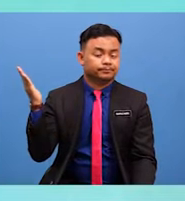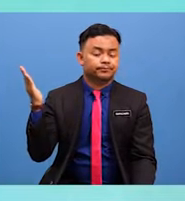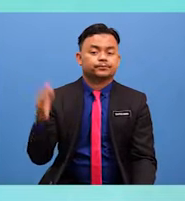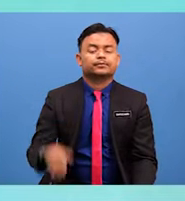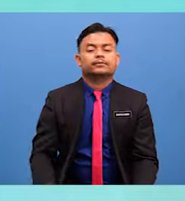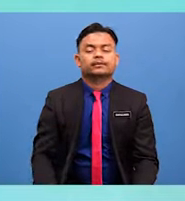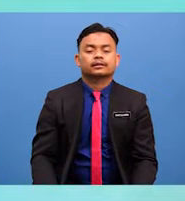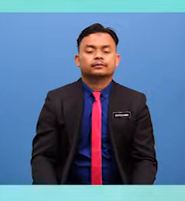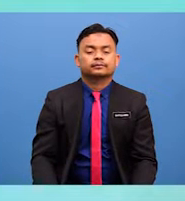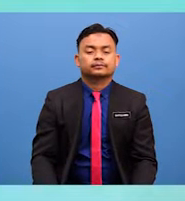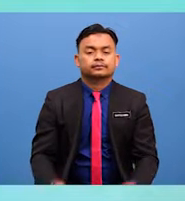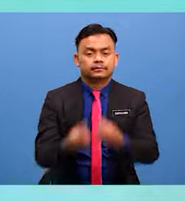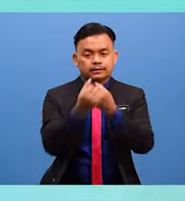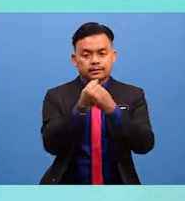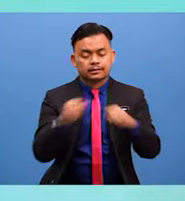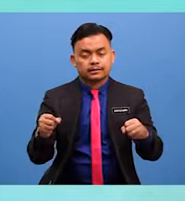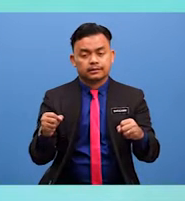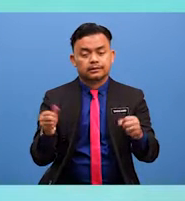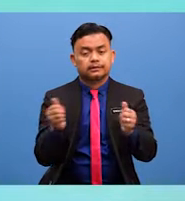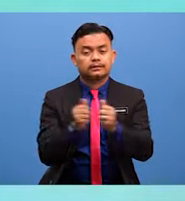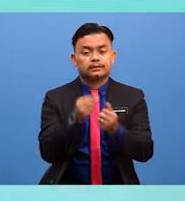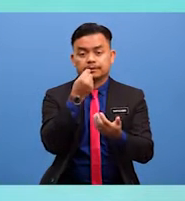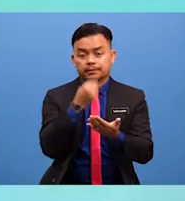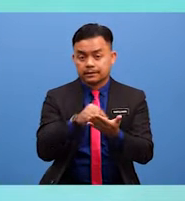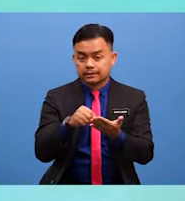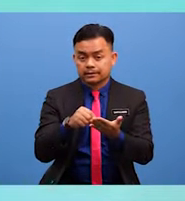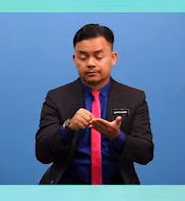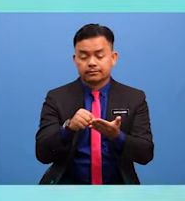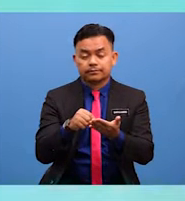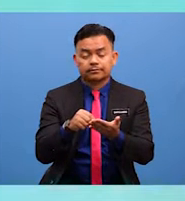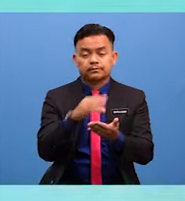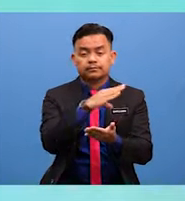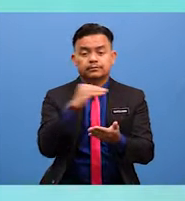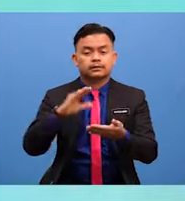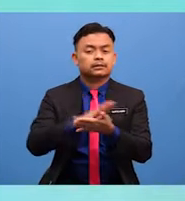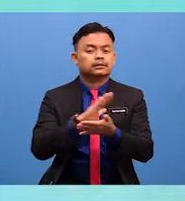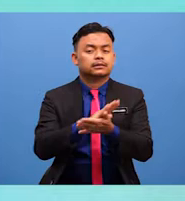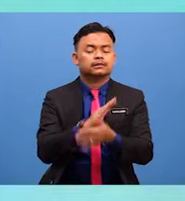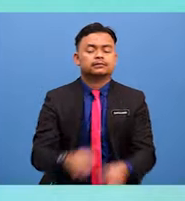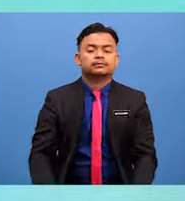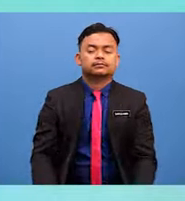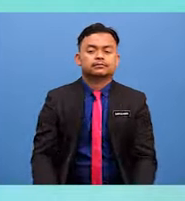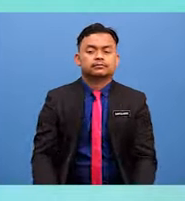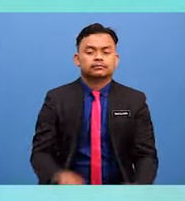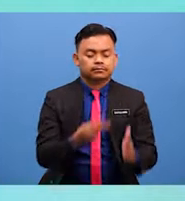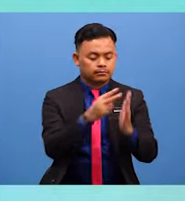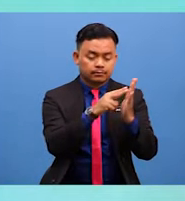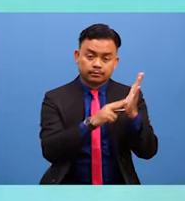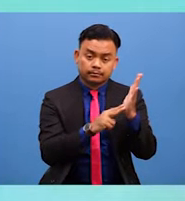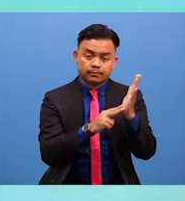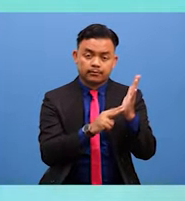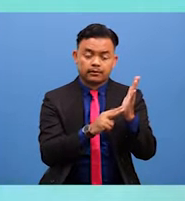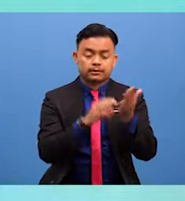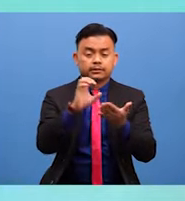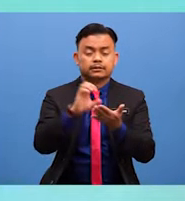question. Are you ready with your pen and paper? Read the email that you received from your Australian